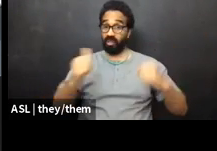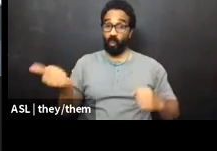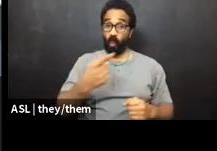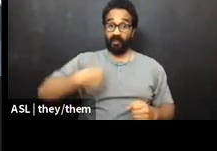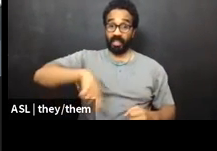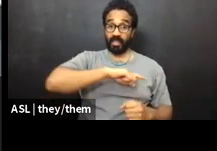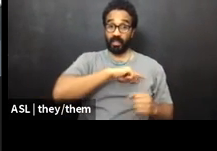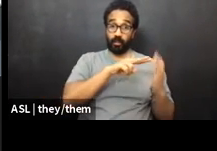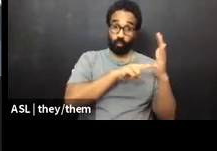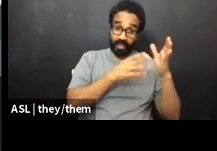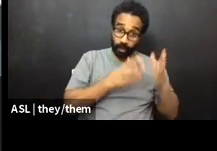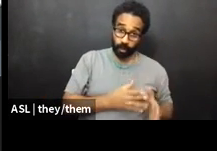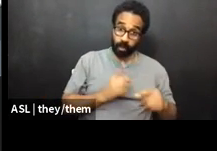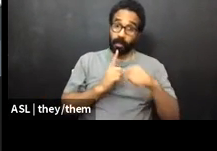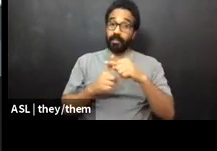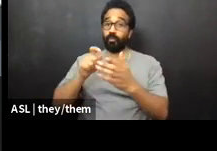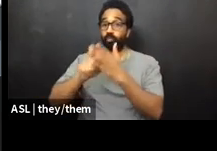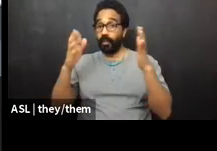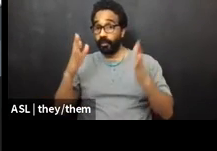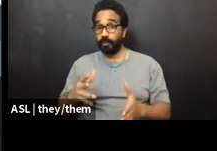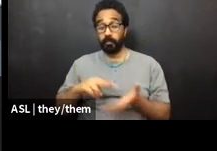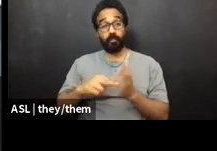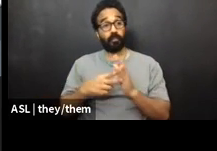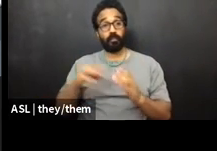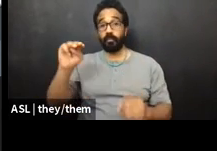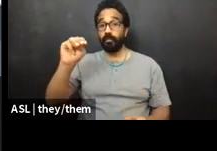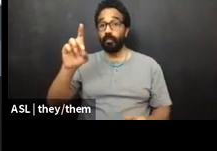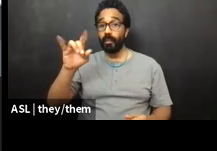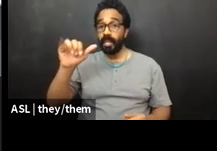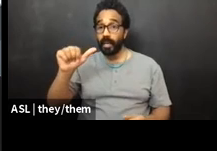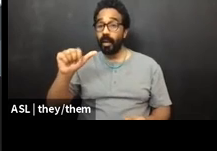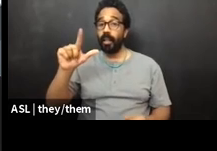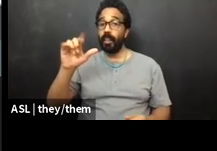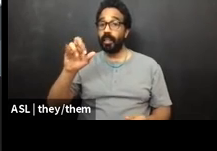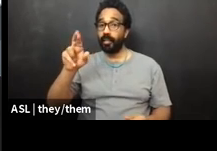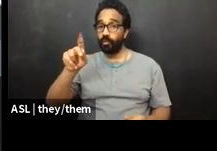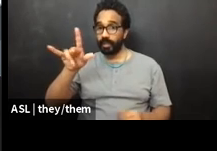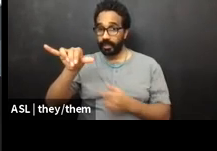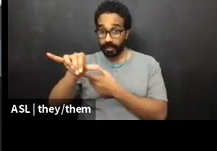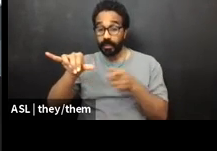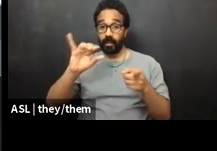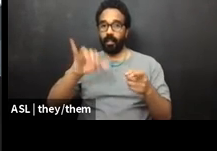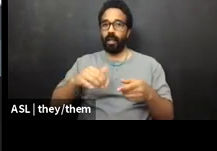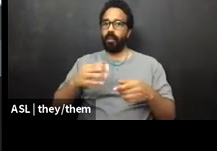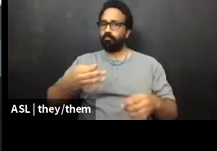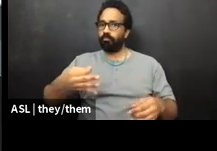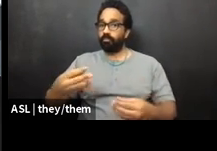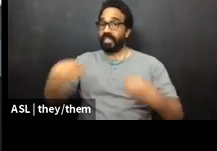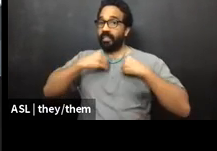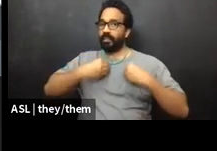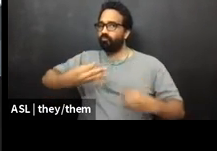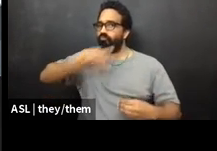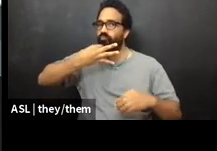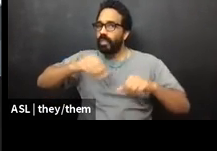having media literacy skills actually gives us a different form of questioning those constructed messages and being aware of them.